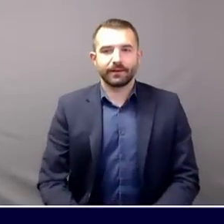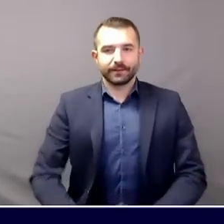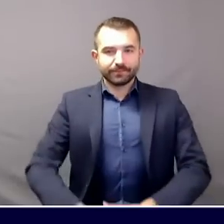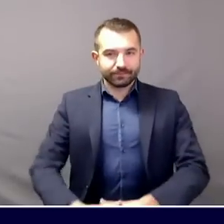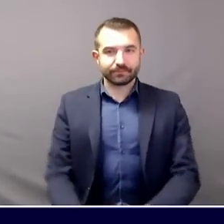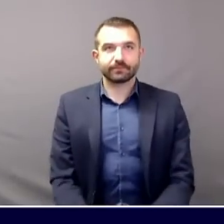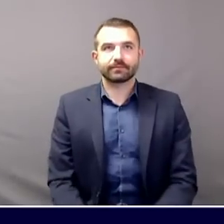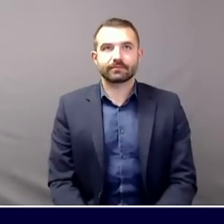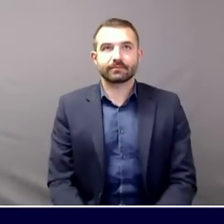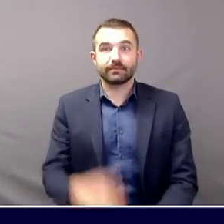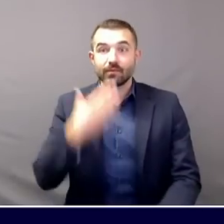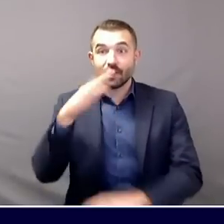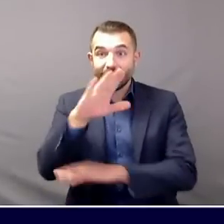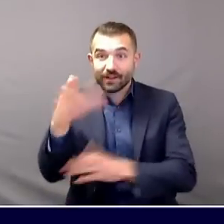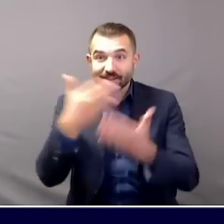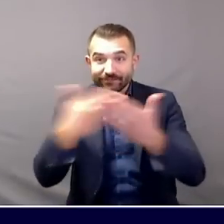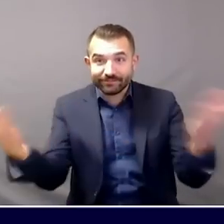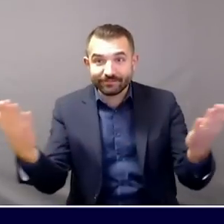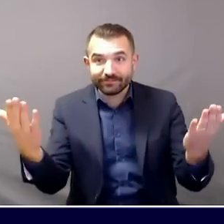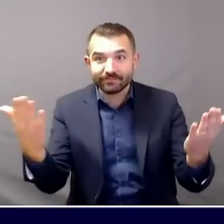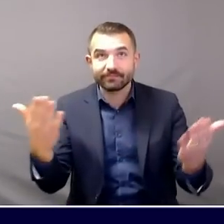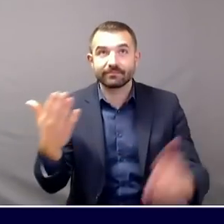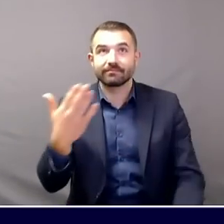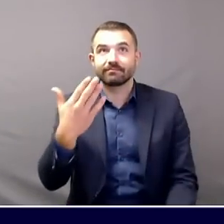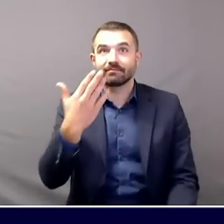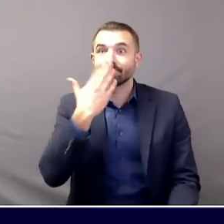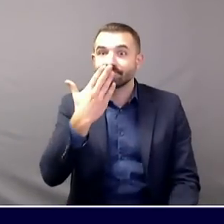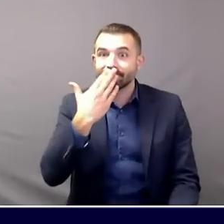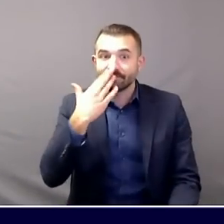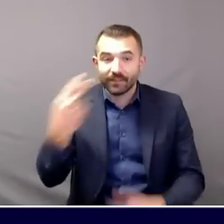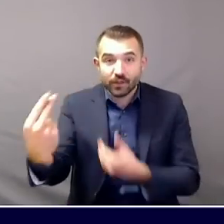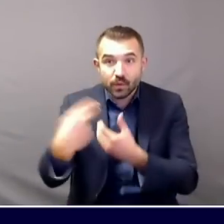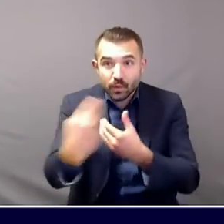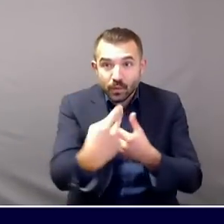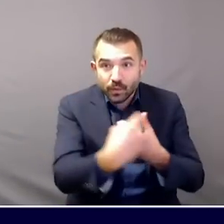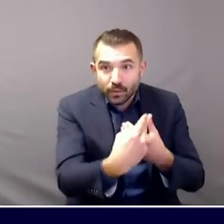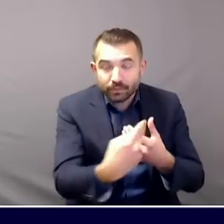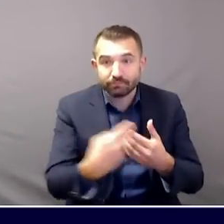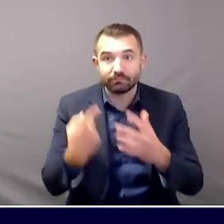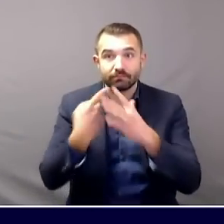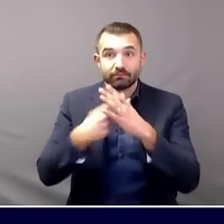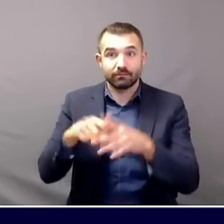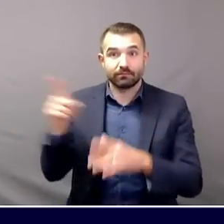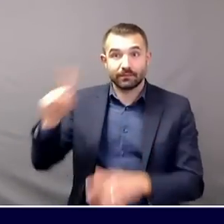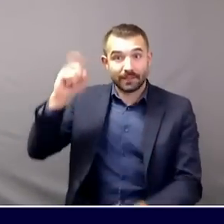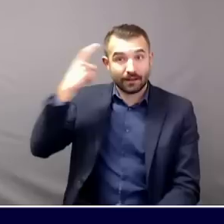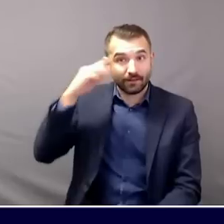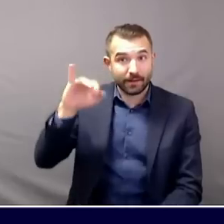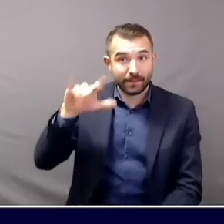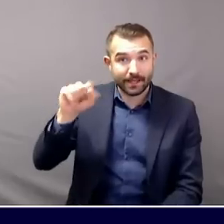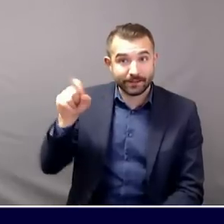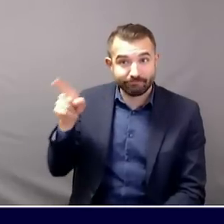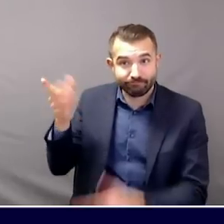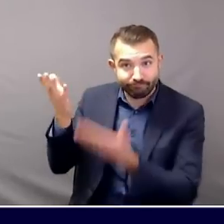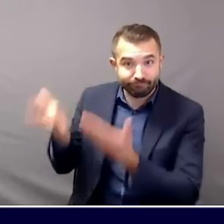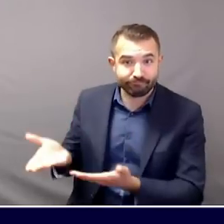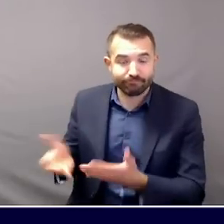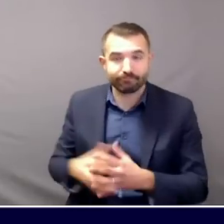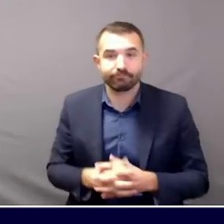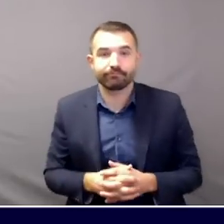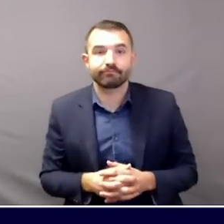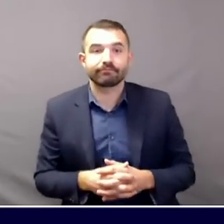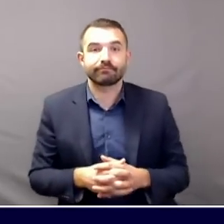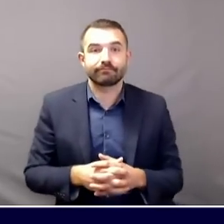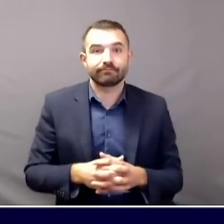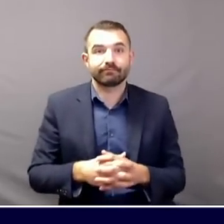Good afternoon, everyone. Thank you all for joining. I'd like to turn things over to Governor Mills to start us off this afternoon. Thank you, Dr.